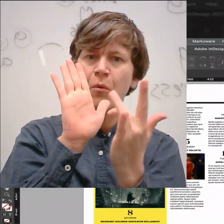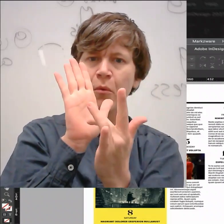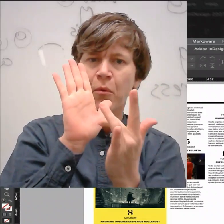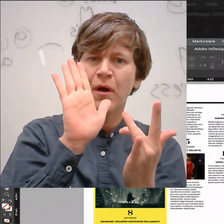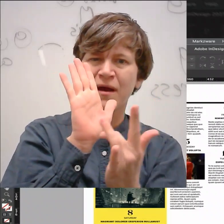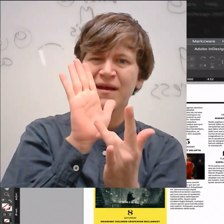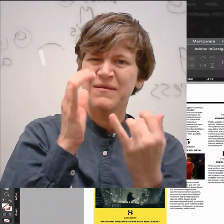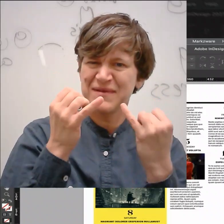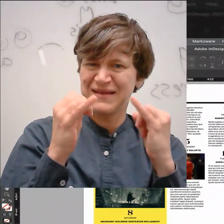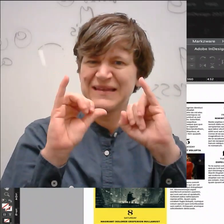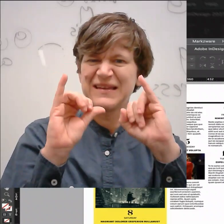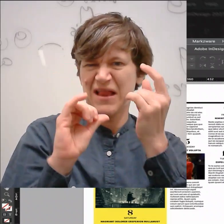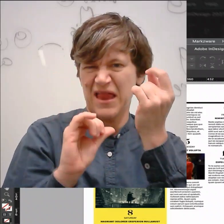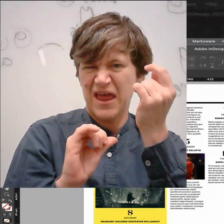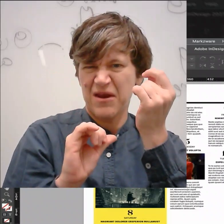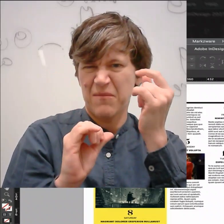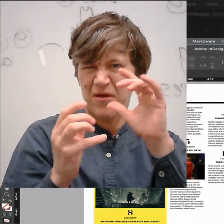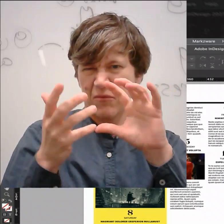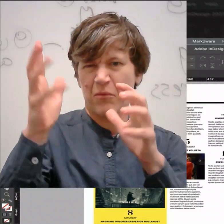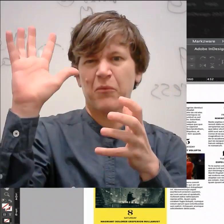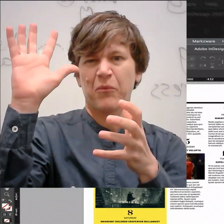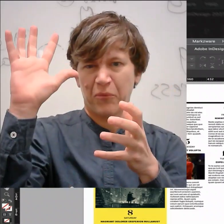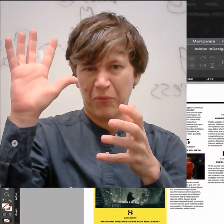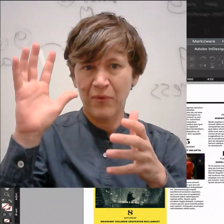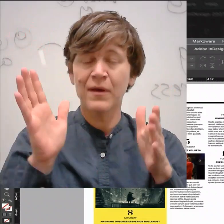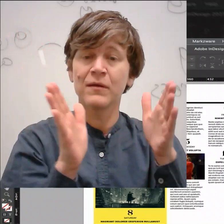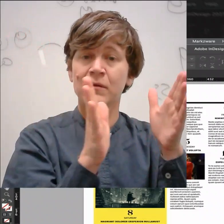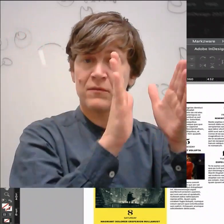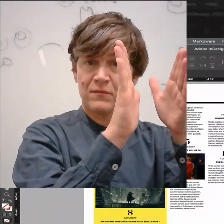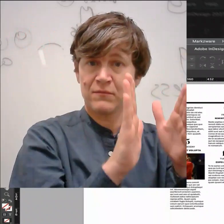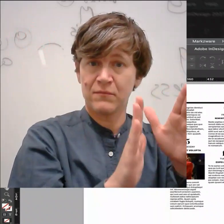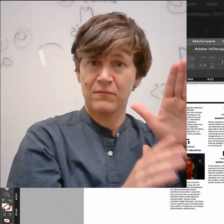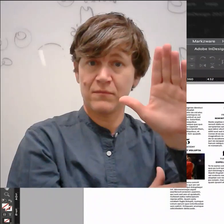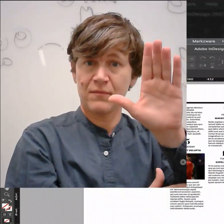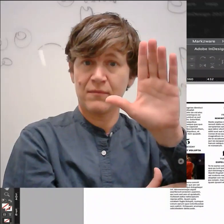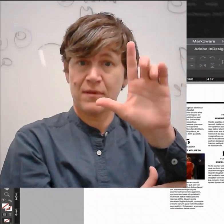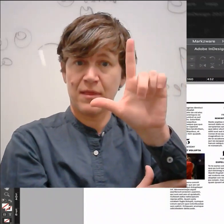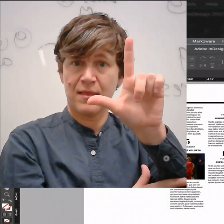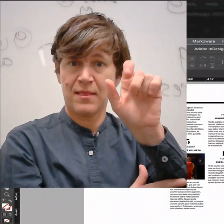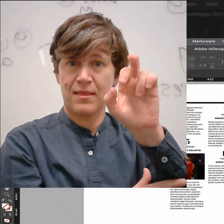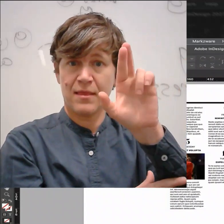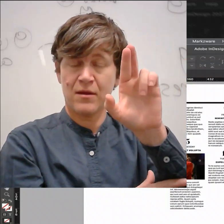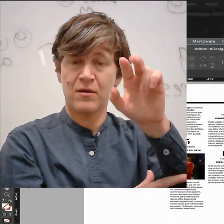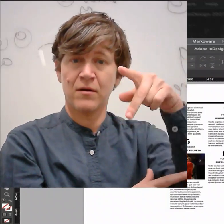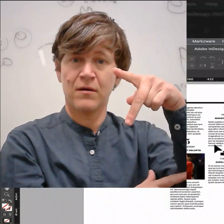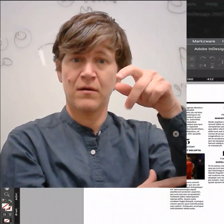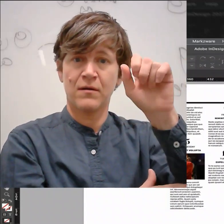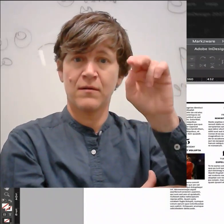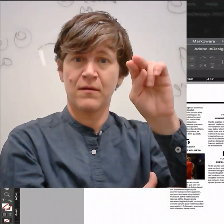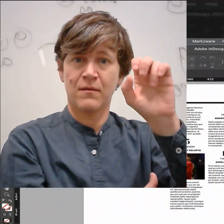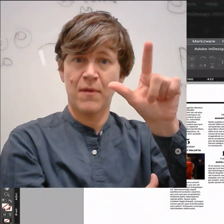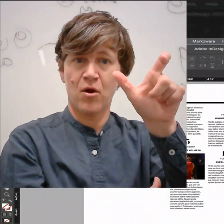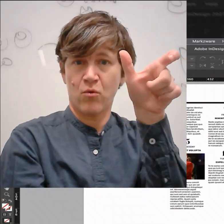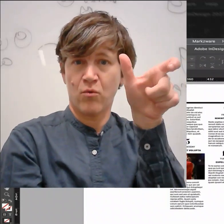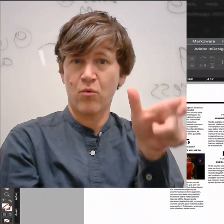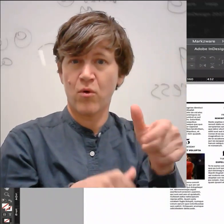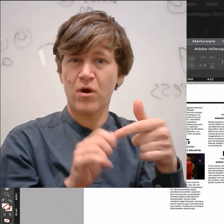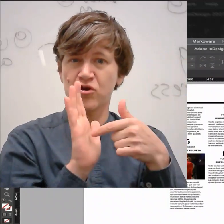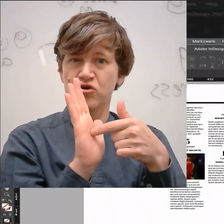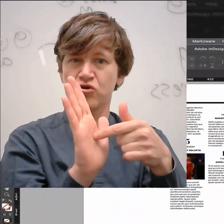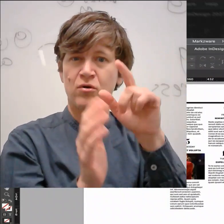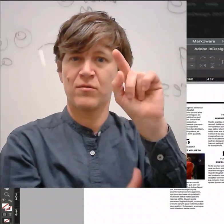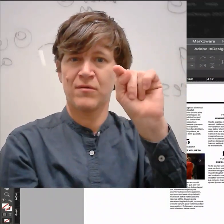of a mess. On my layers panel, I'll show just the text layer. So what we have here is